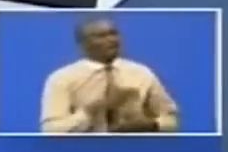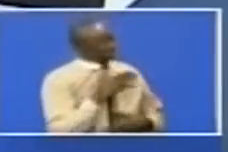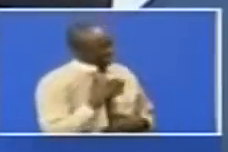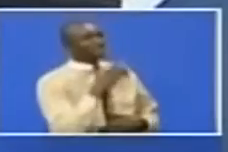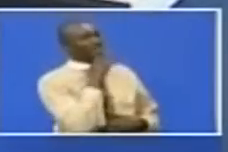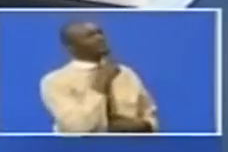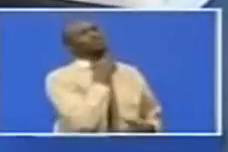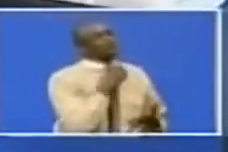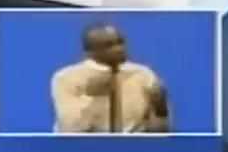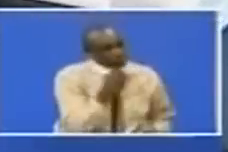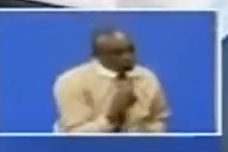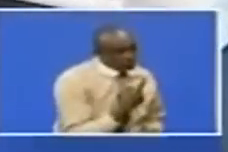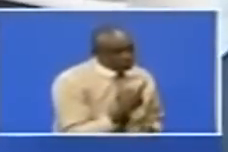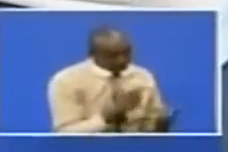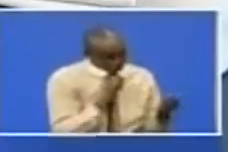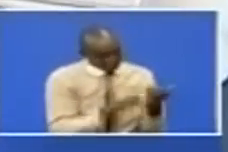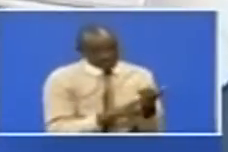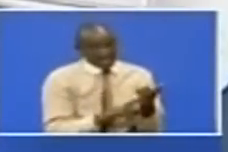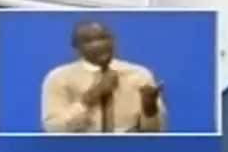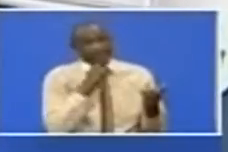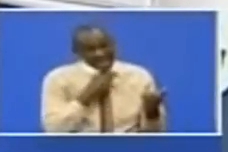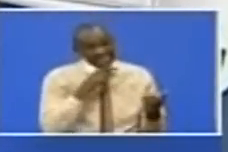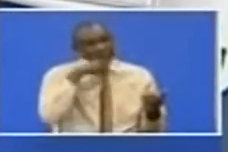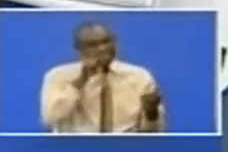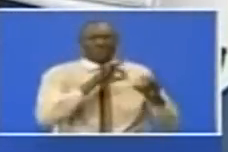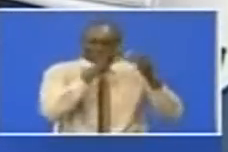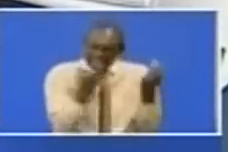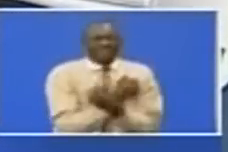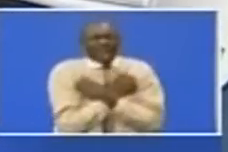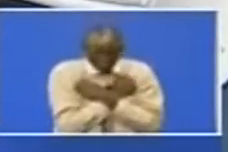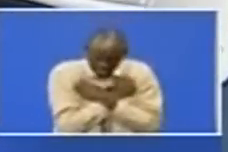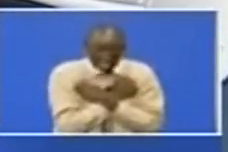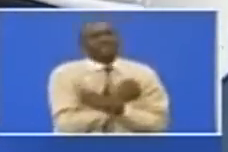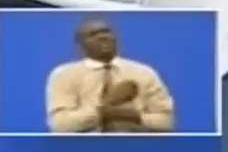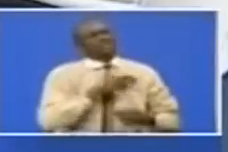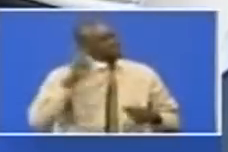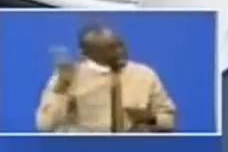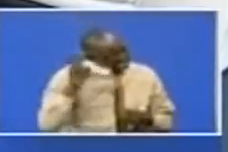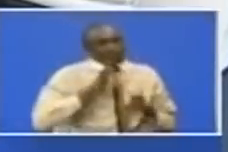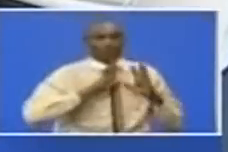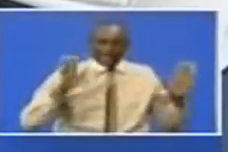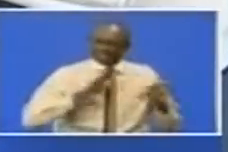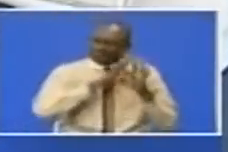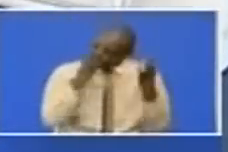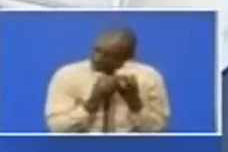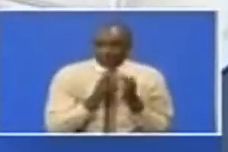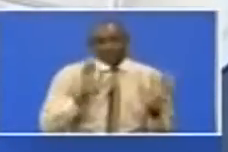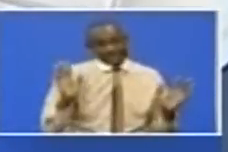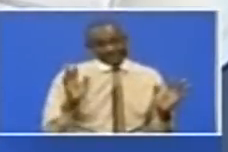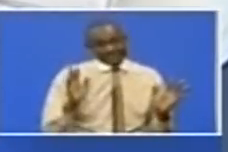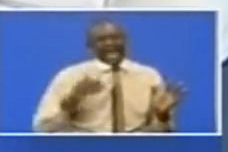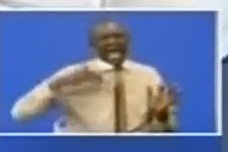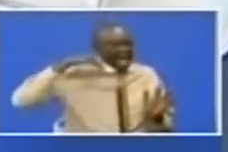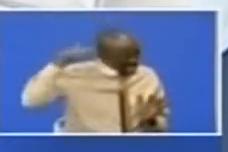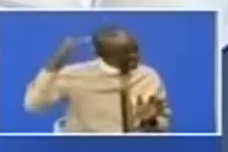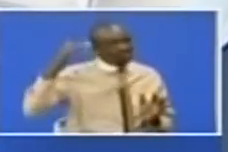ideal man, Betty, would be a man that has high family values because I have a lot of family values. A man with high